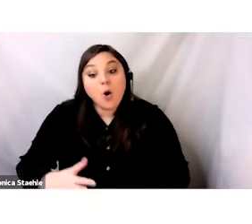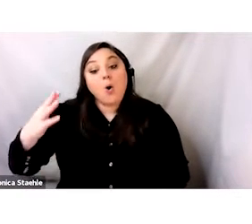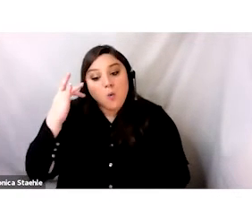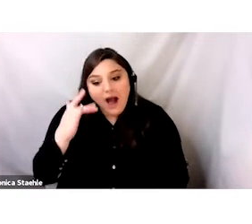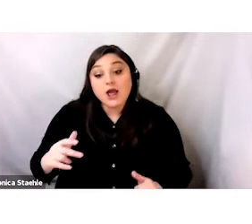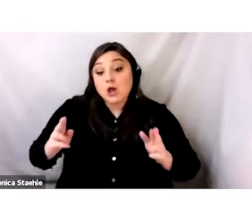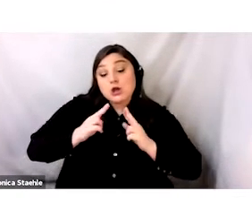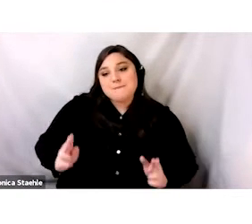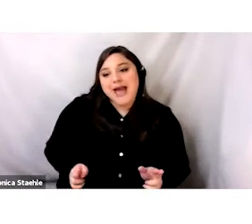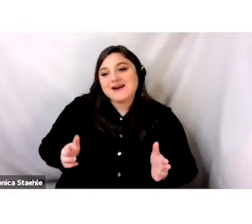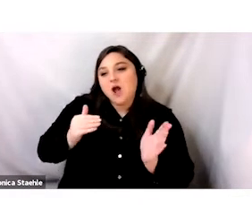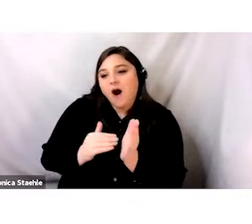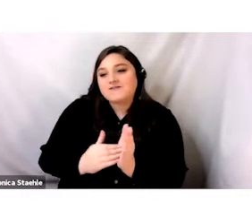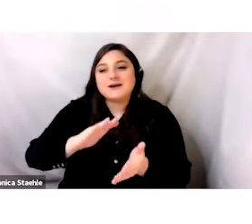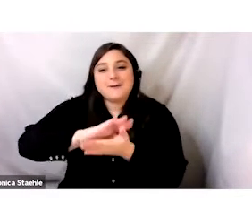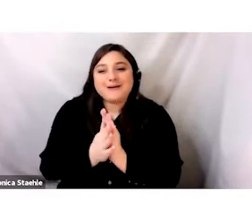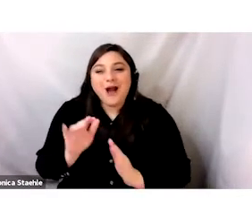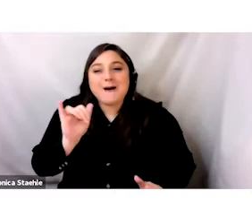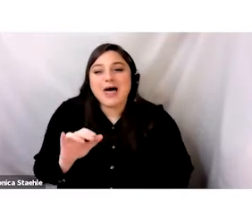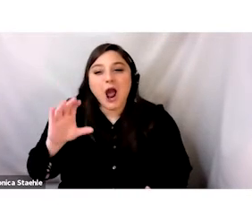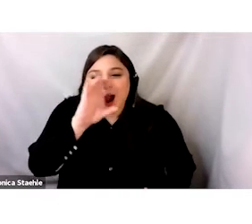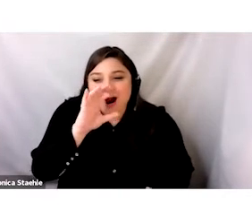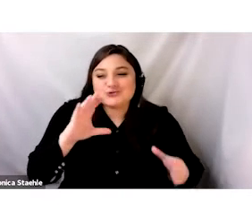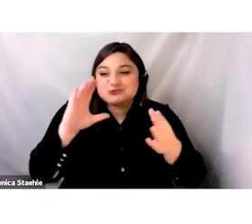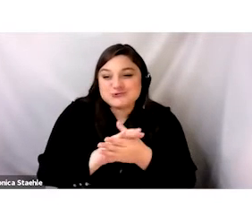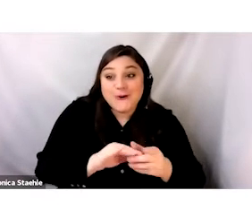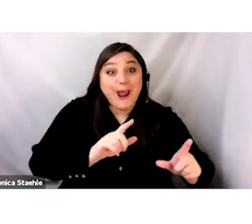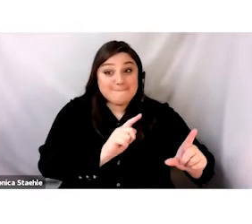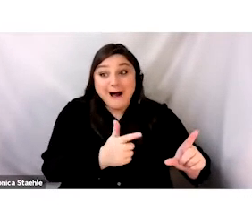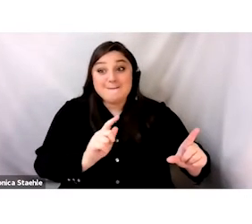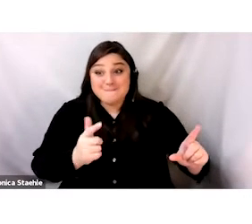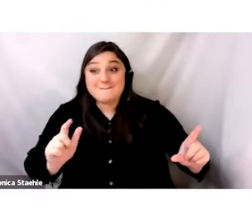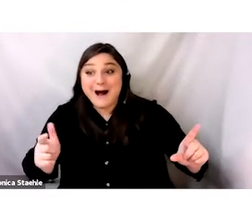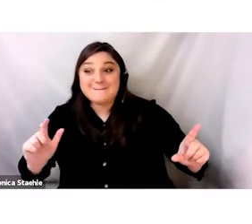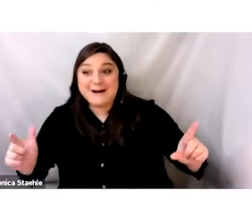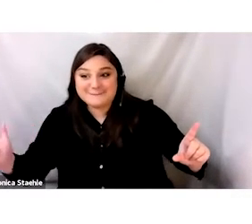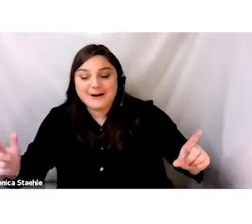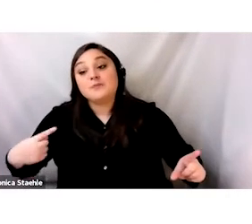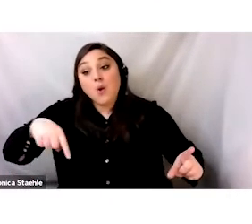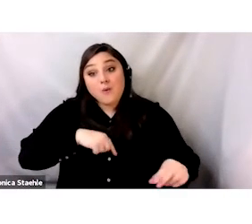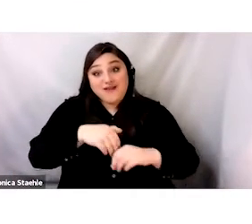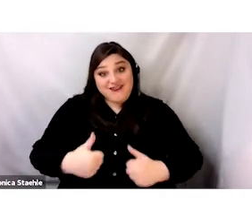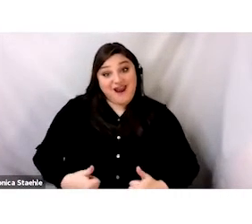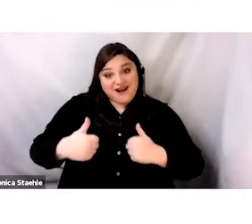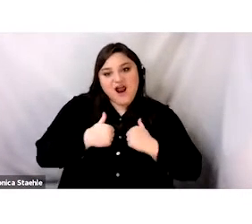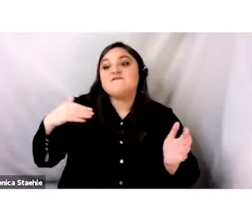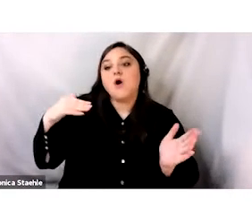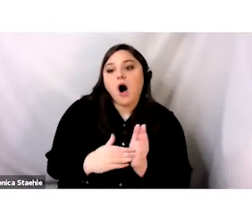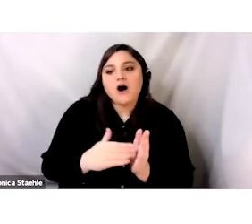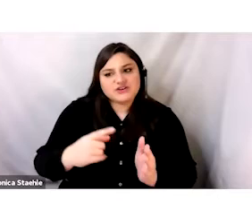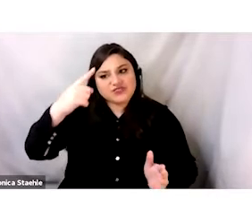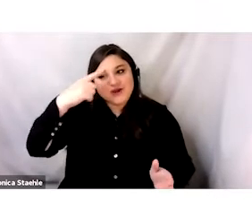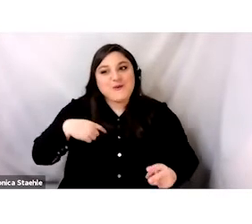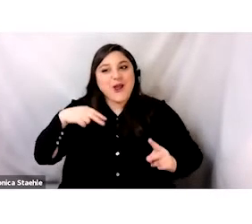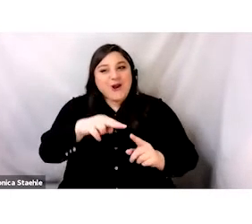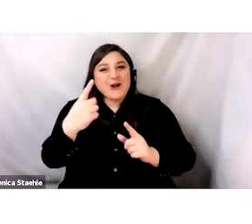sometimes view as a cartoon strip. We pretend that we are looking at one frame of folks and not recognizing